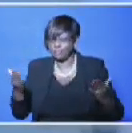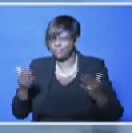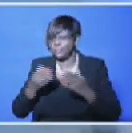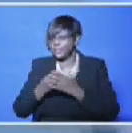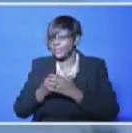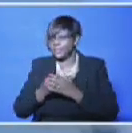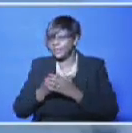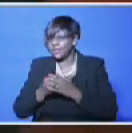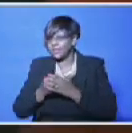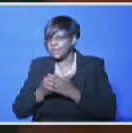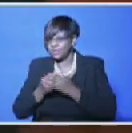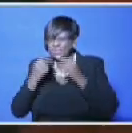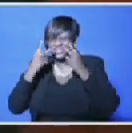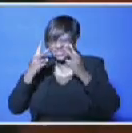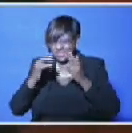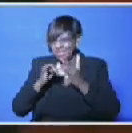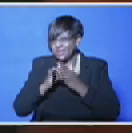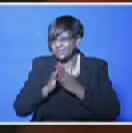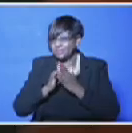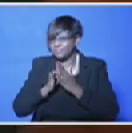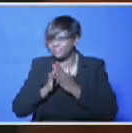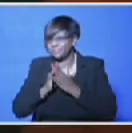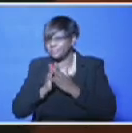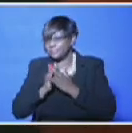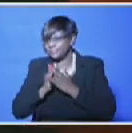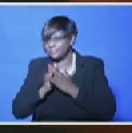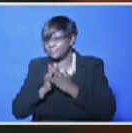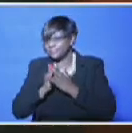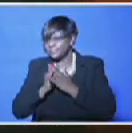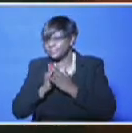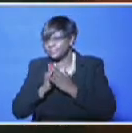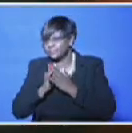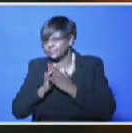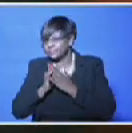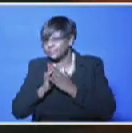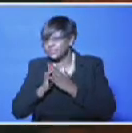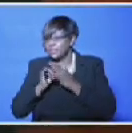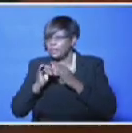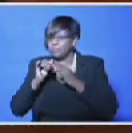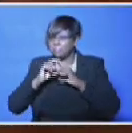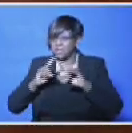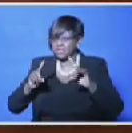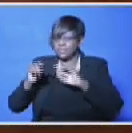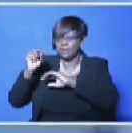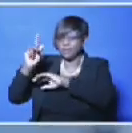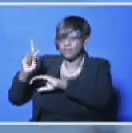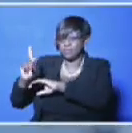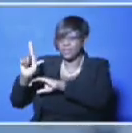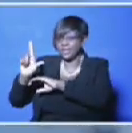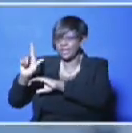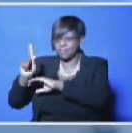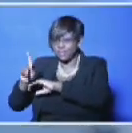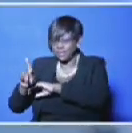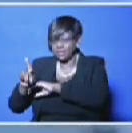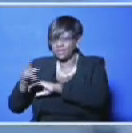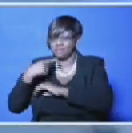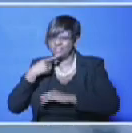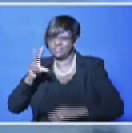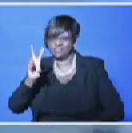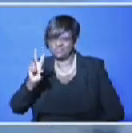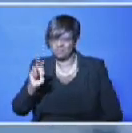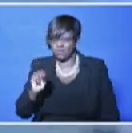The emergency persists. But to vote against a continuance